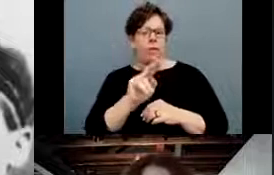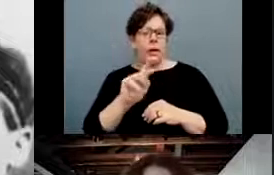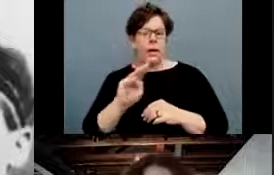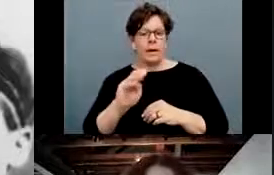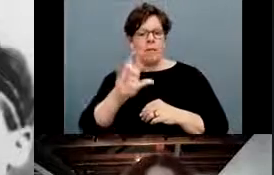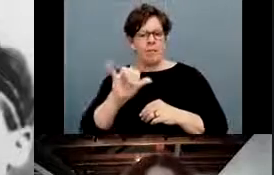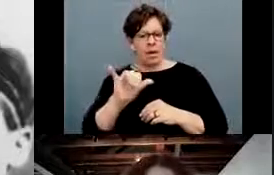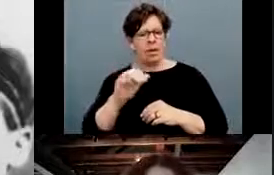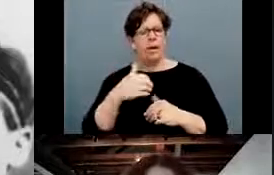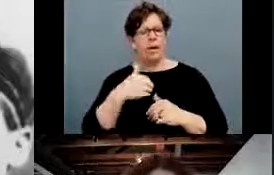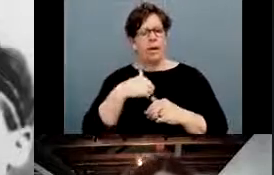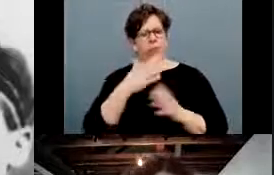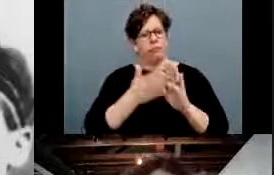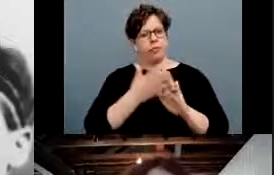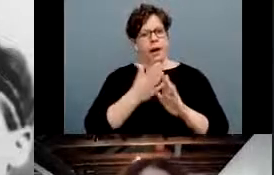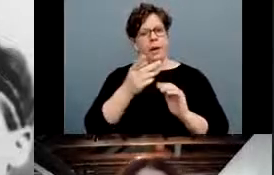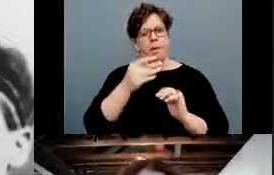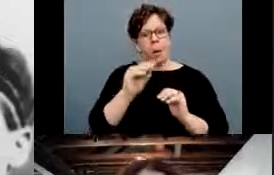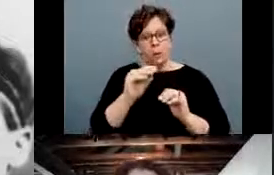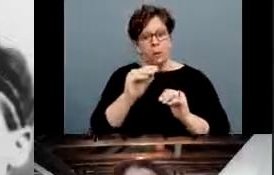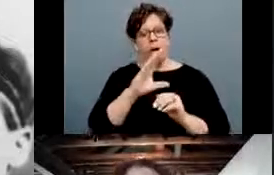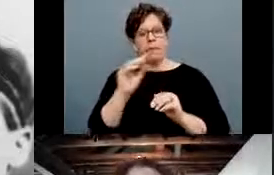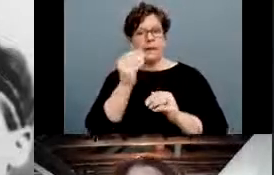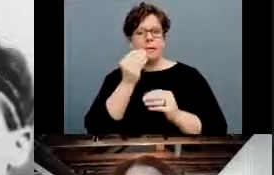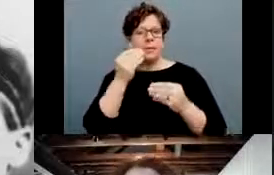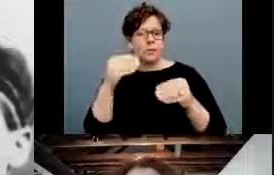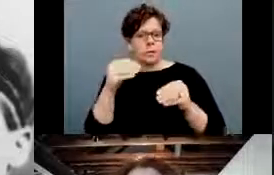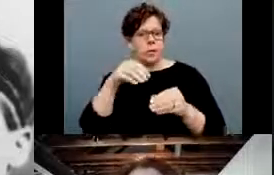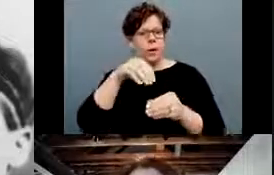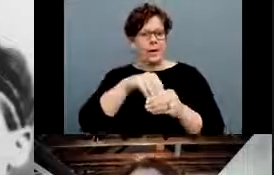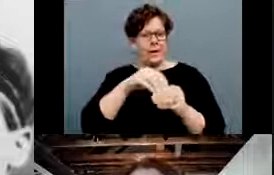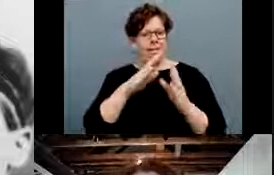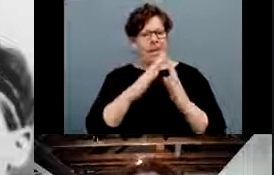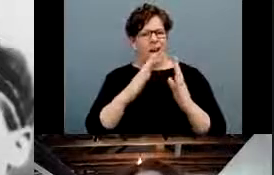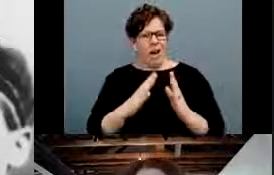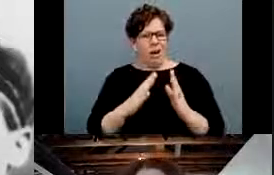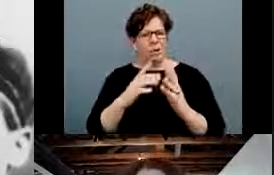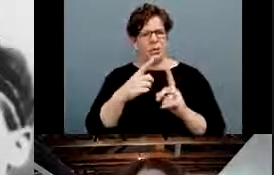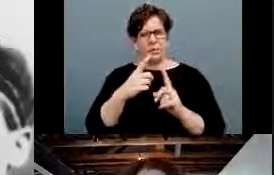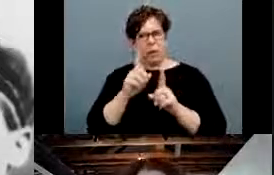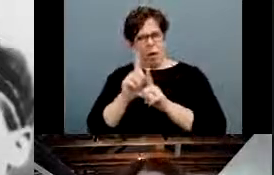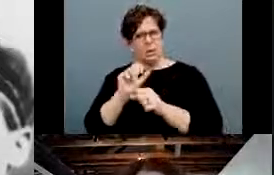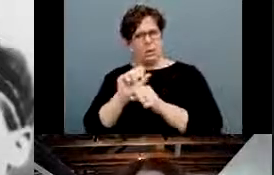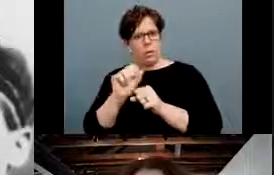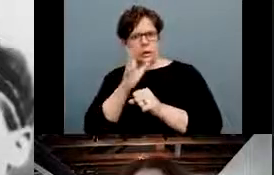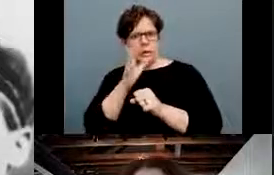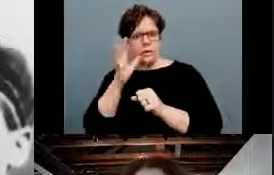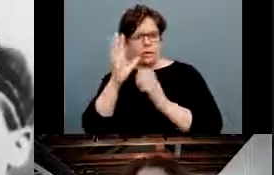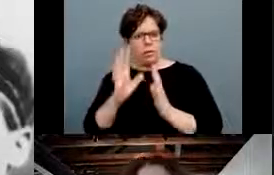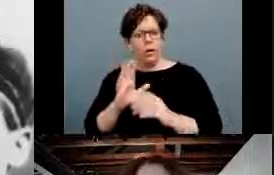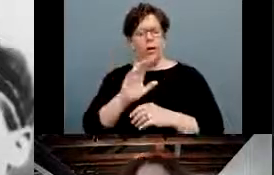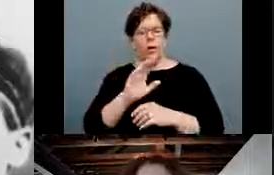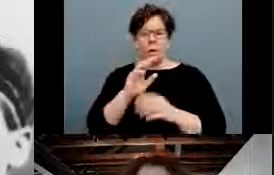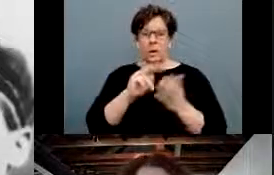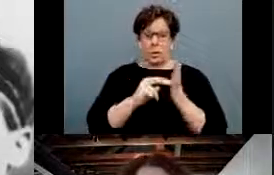store out of their home in Garden Valley to supplement their income as farmers. So because of this, James Castle was exposed from a very